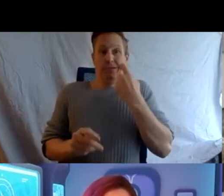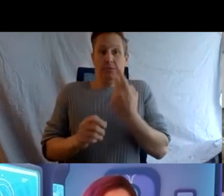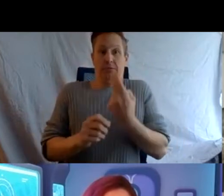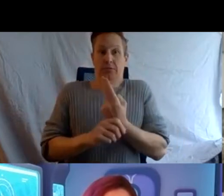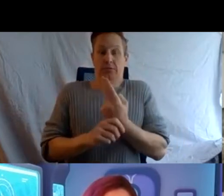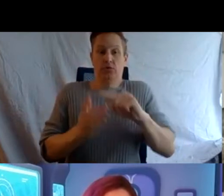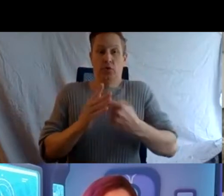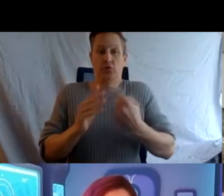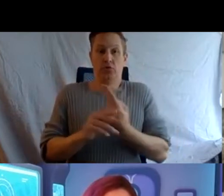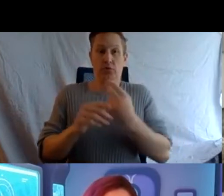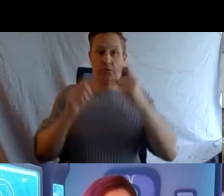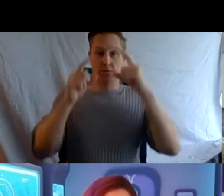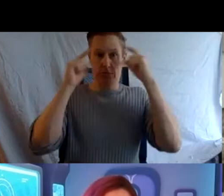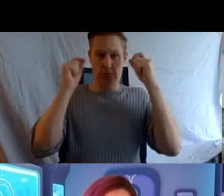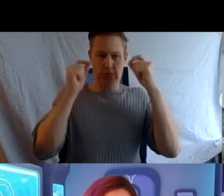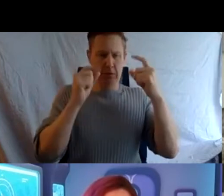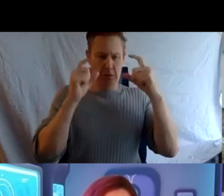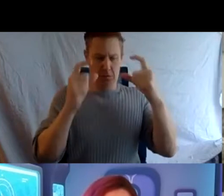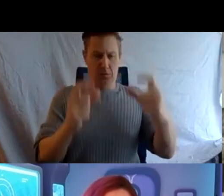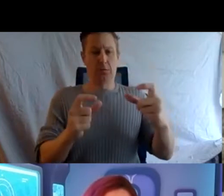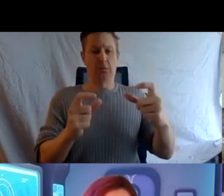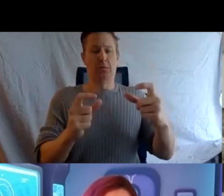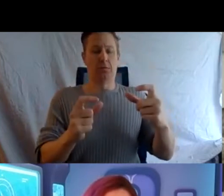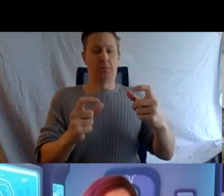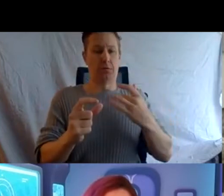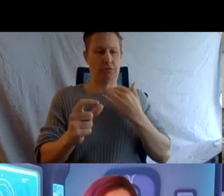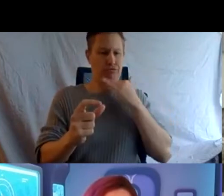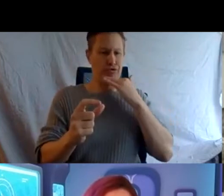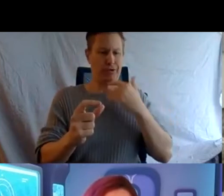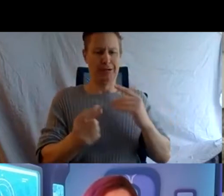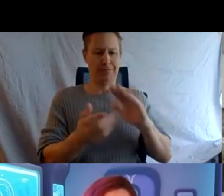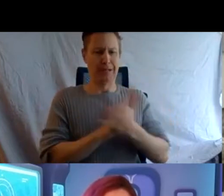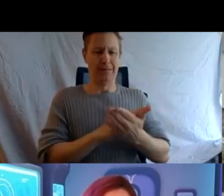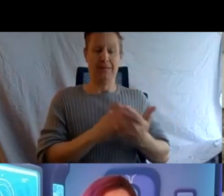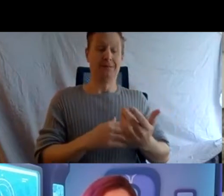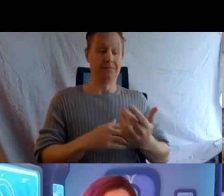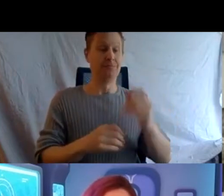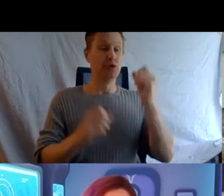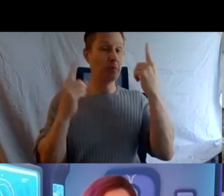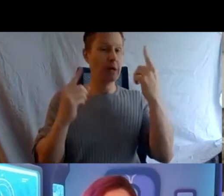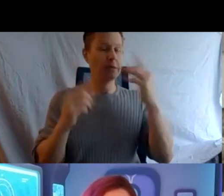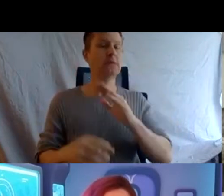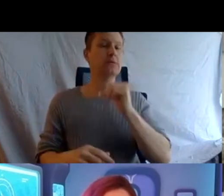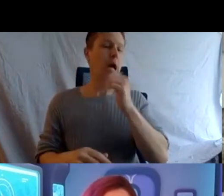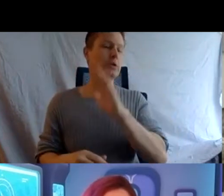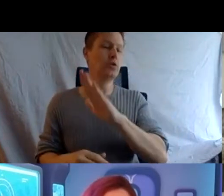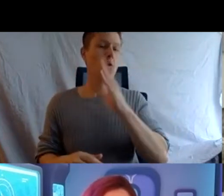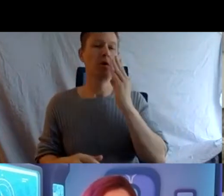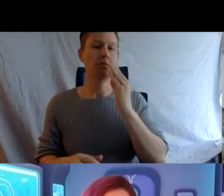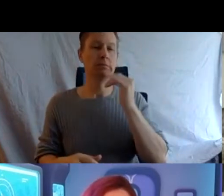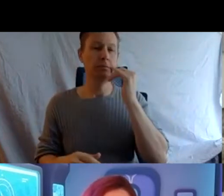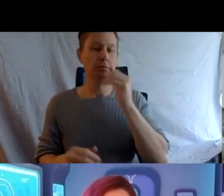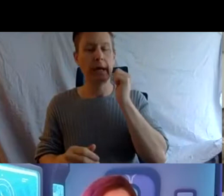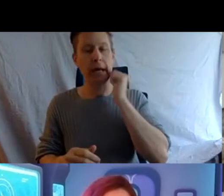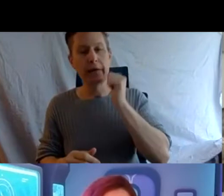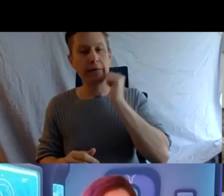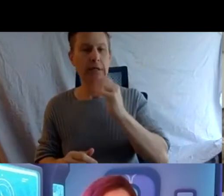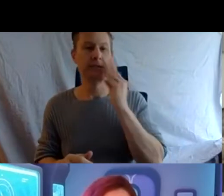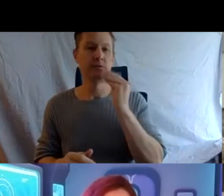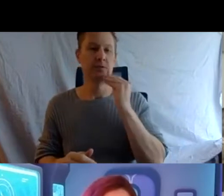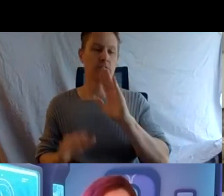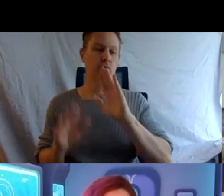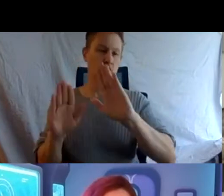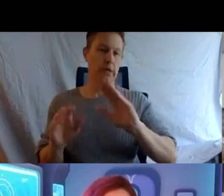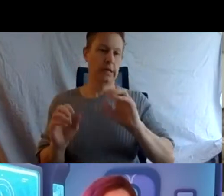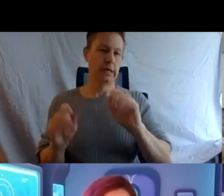whoa, man, these things get dirty all the time. It's just something different that you don't have that experience with. And it's really a great opportunity